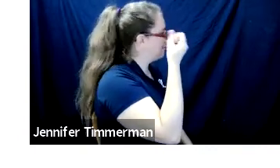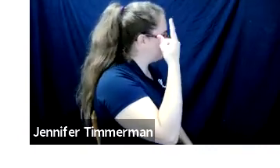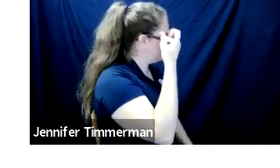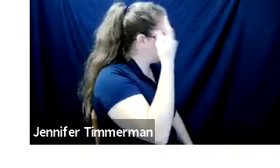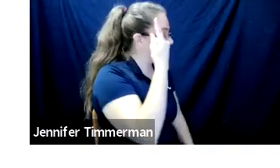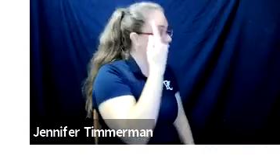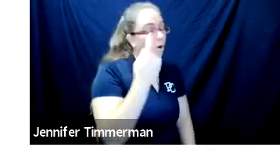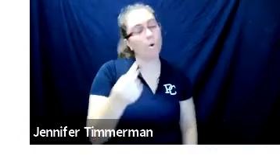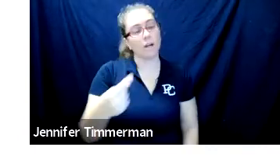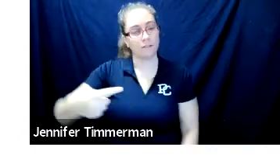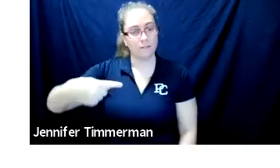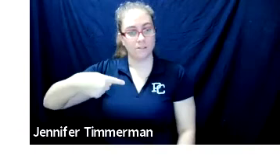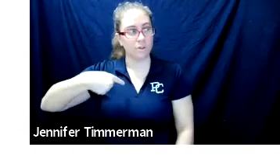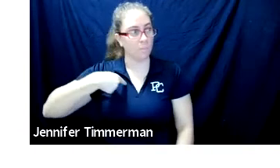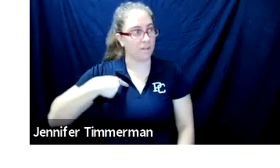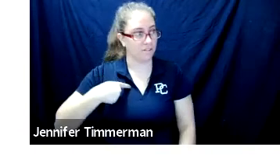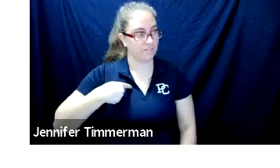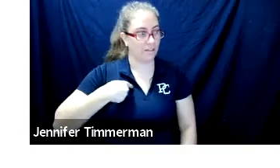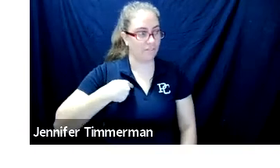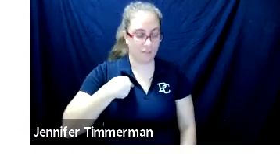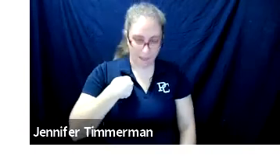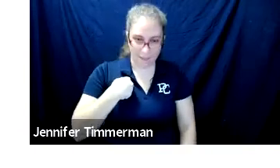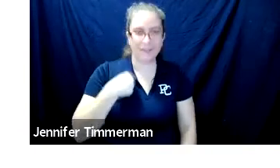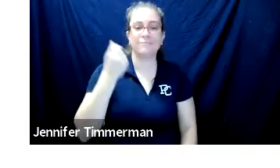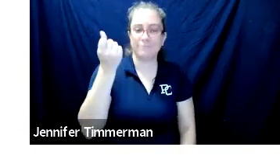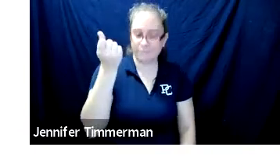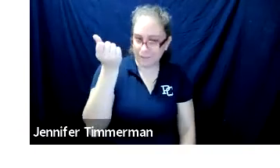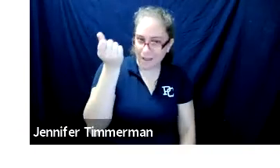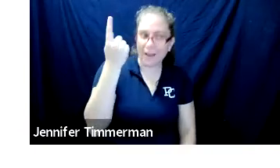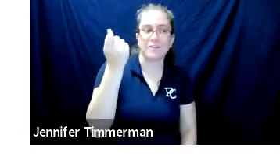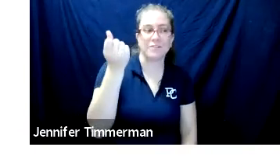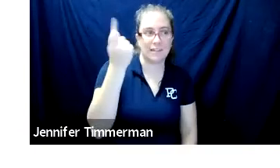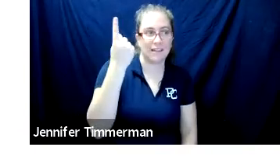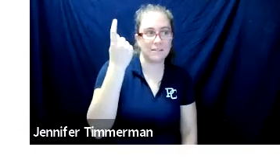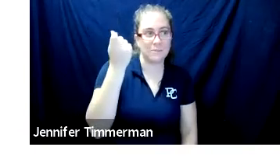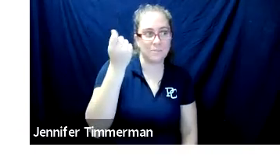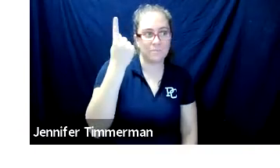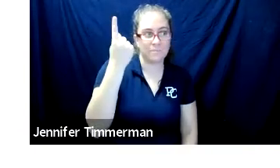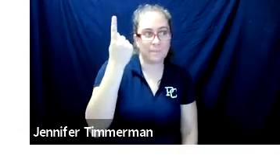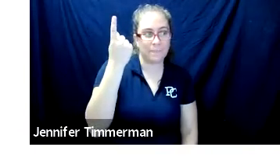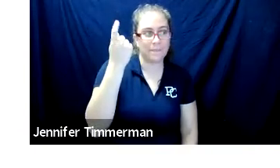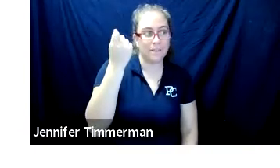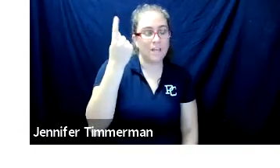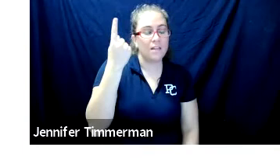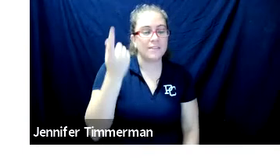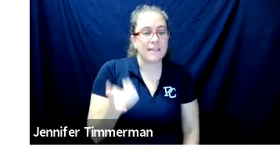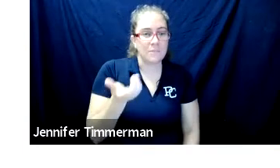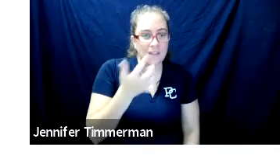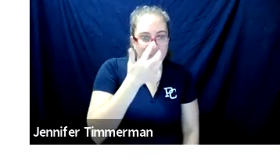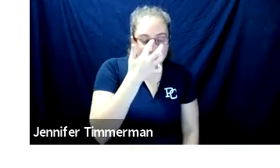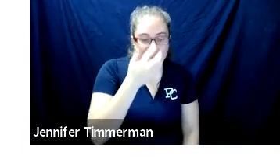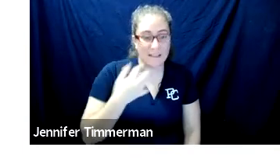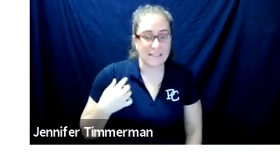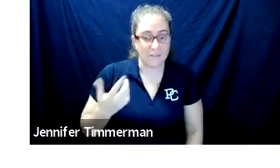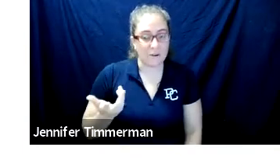understand. Or you can point to yourself. I understand. The same way,